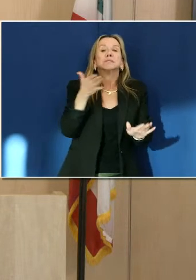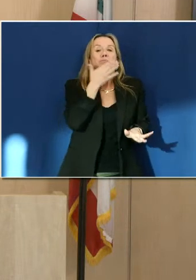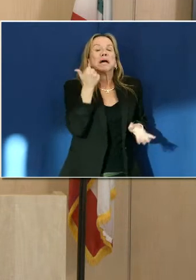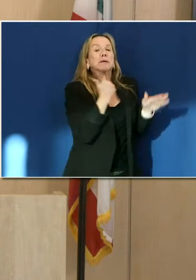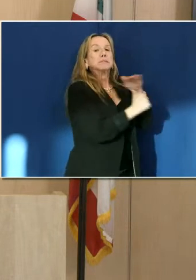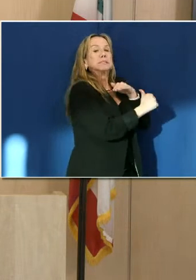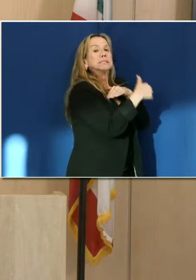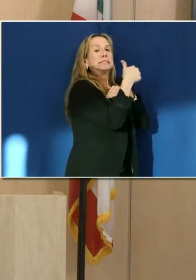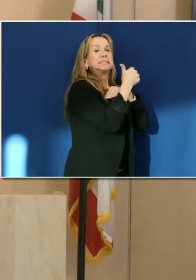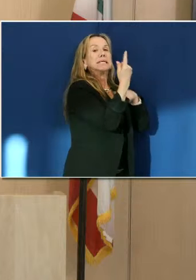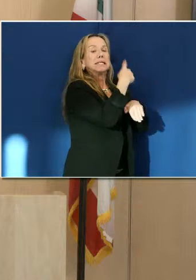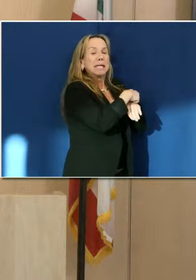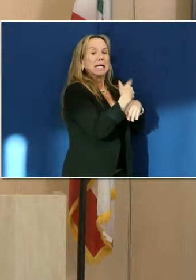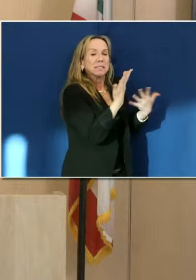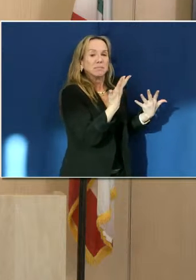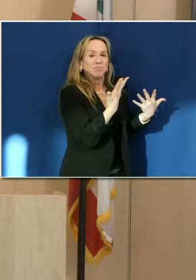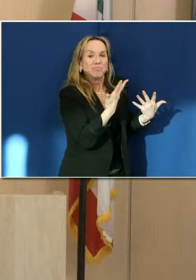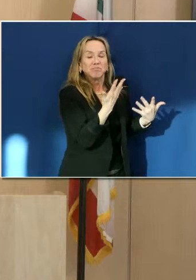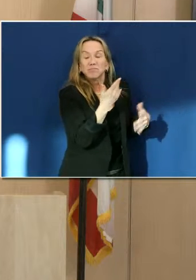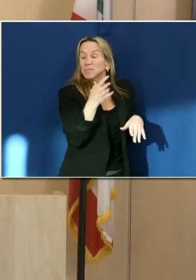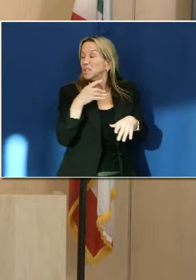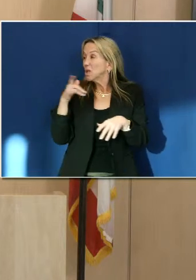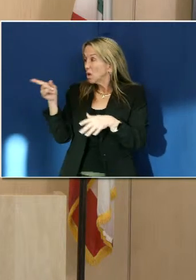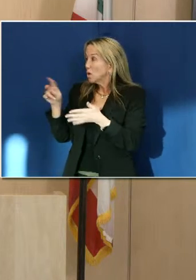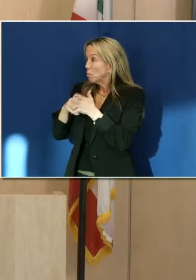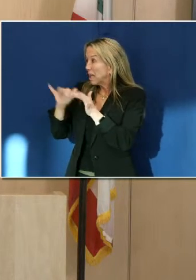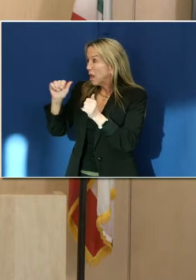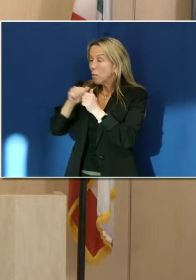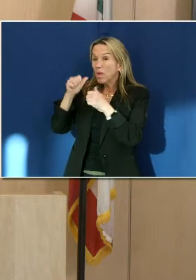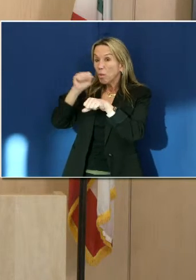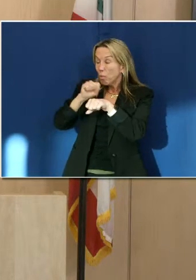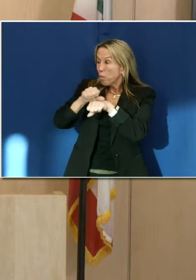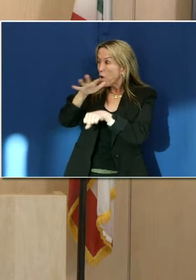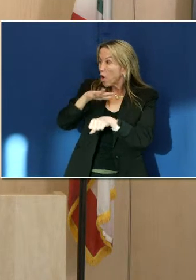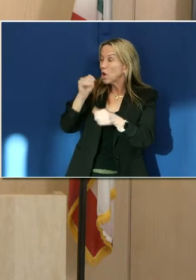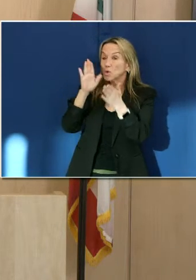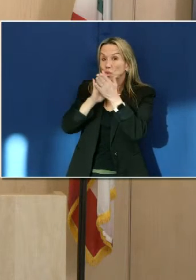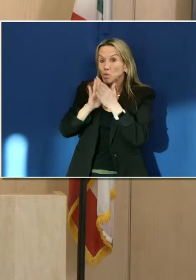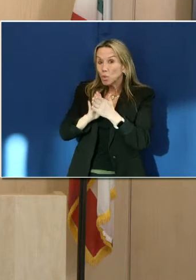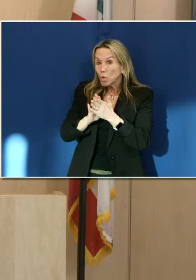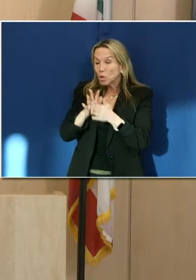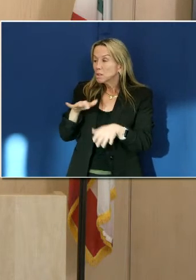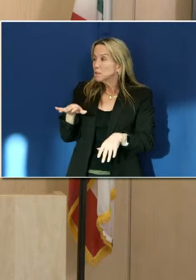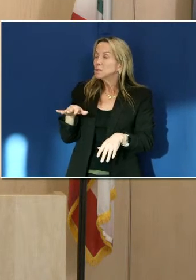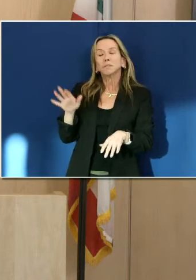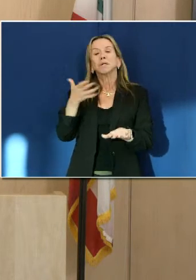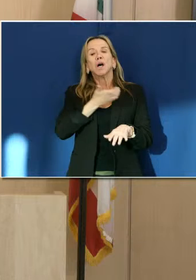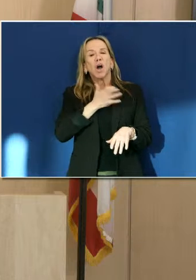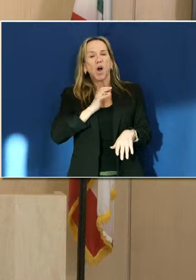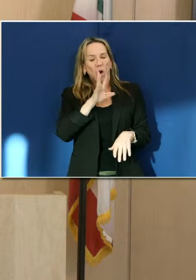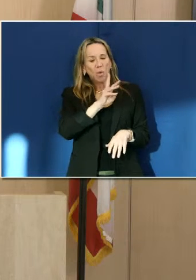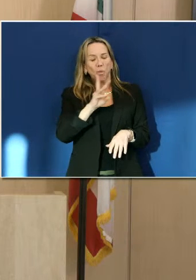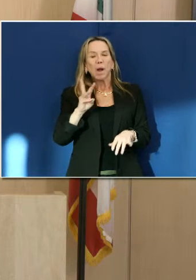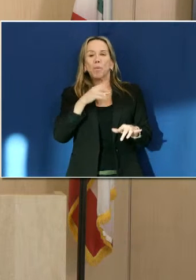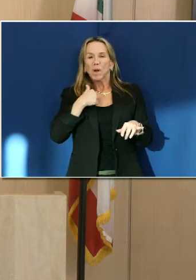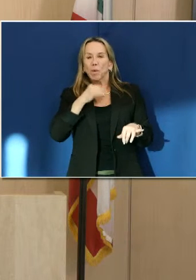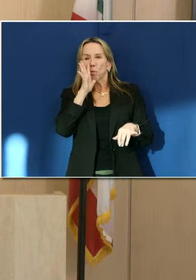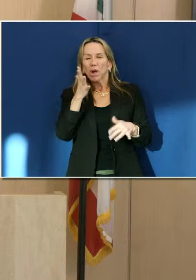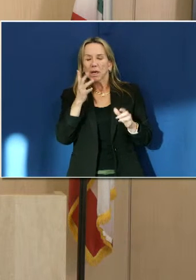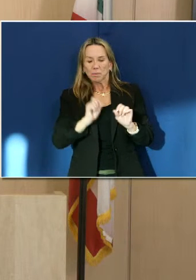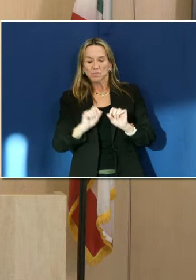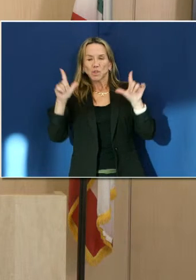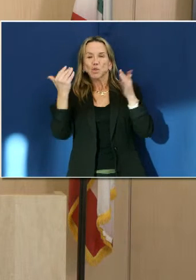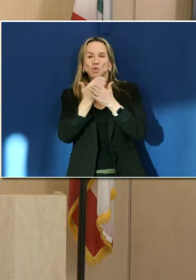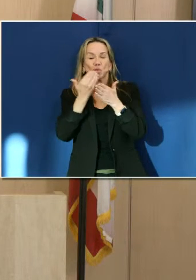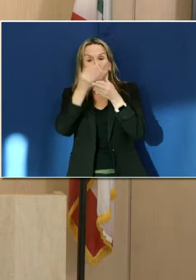Gotcha. And so that updates now to like workplaces and everything like that, and like schools? We will be updating our website and sending information out to all